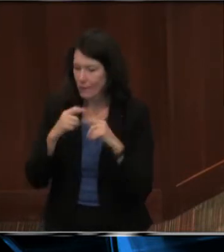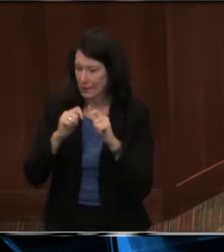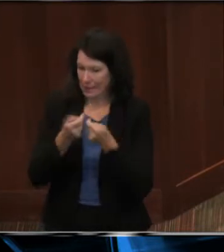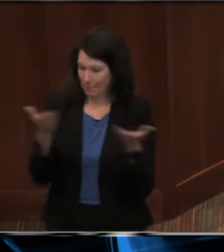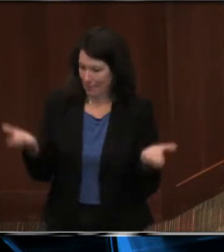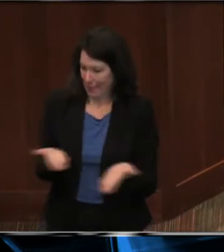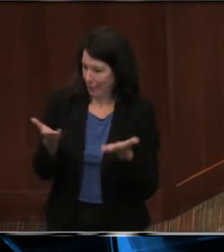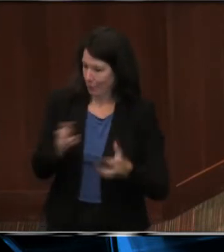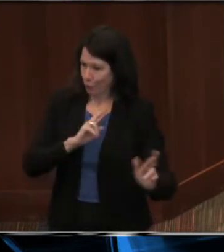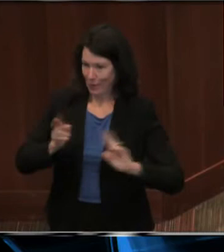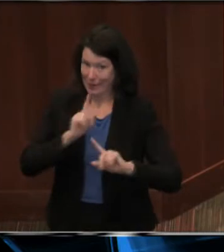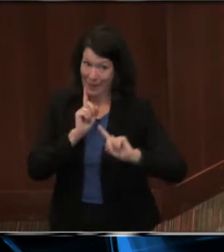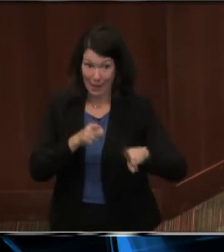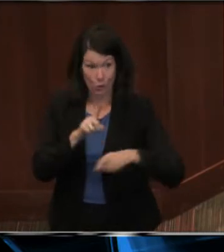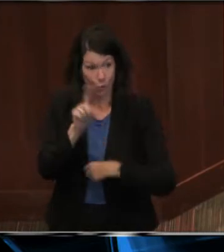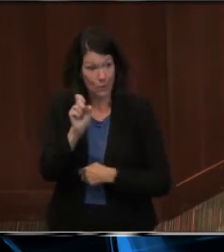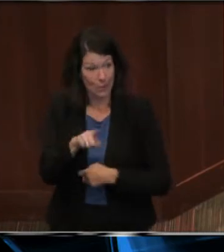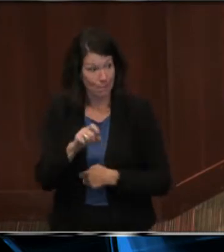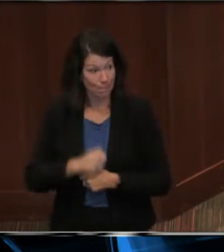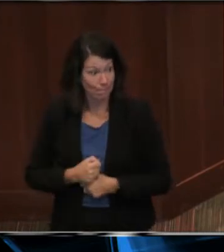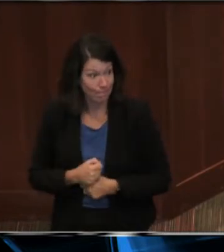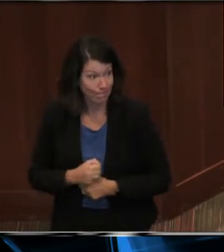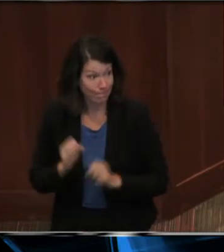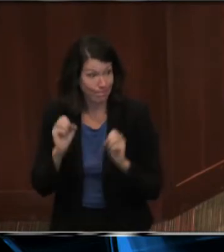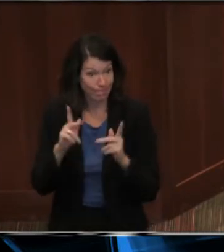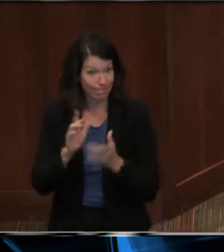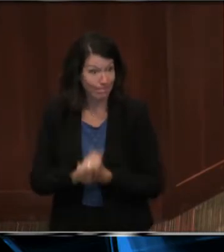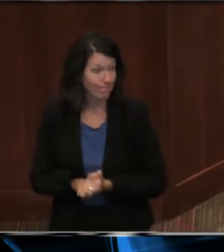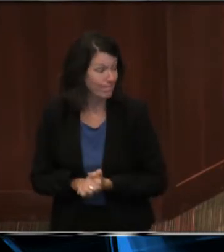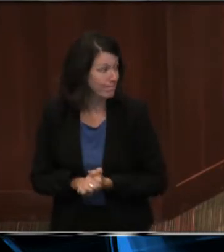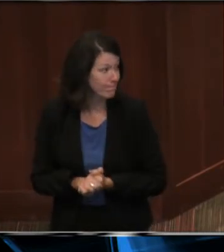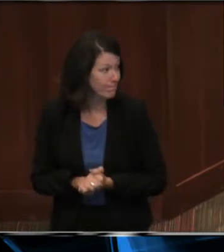and we'll be happy to answer any questions.